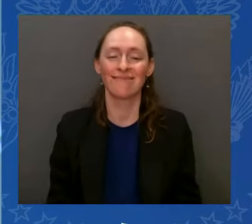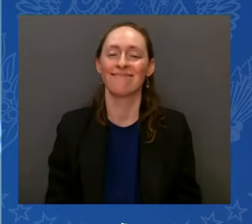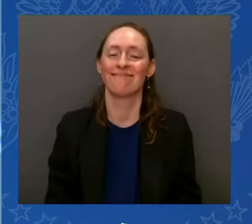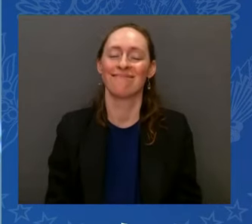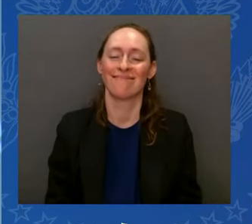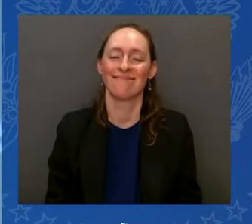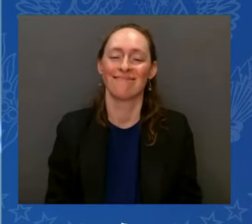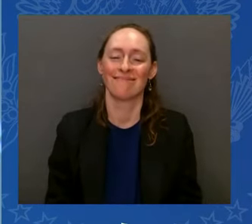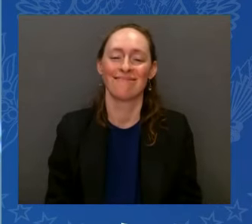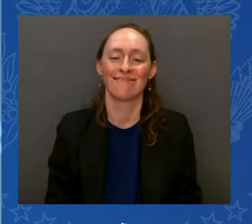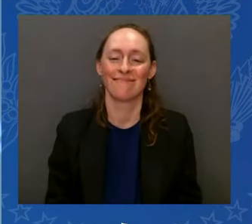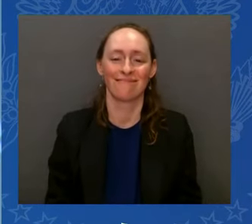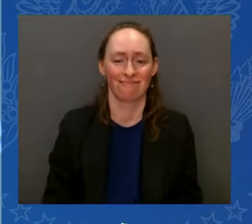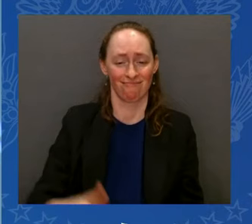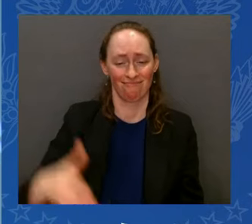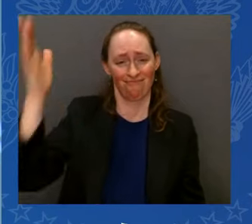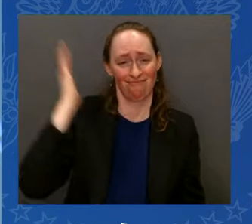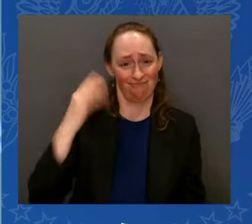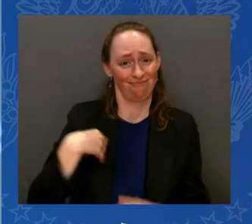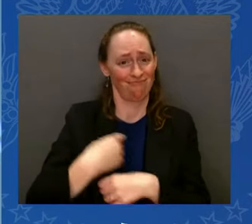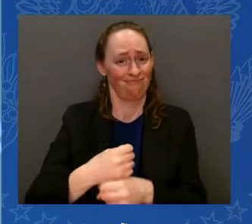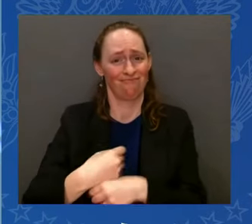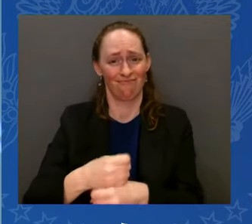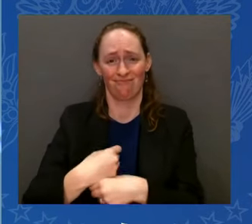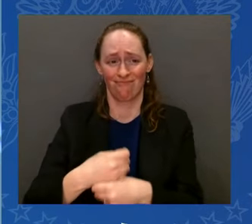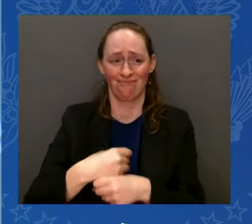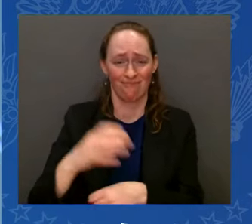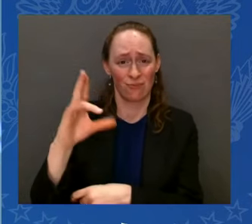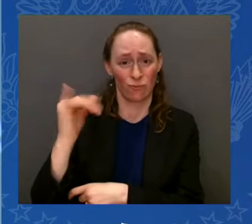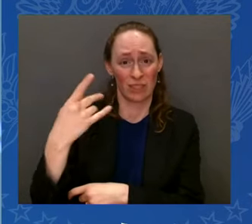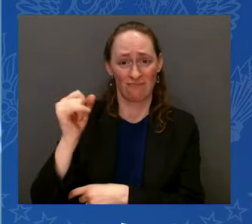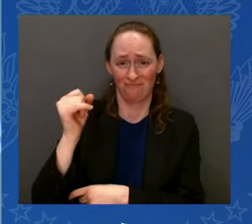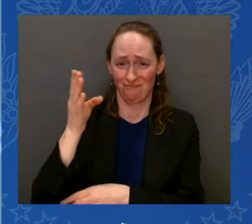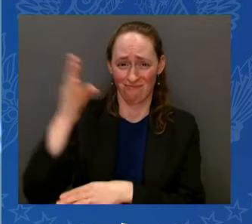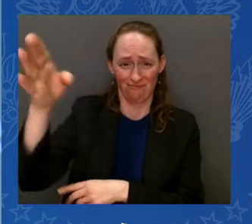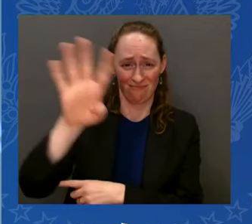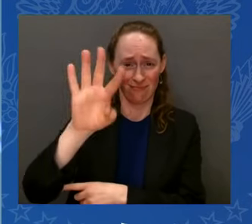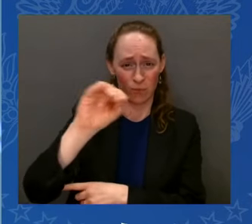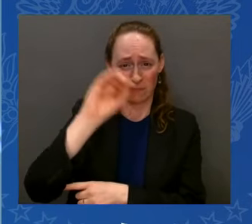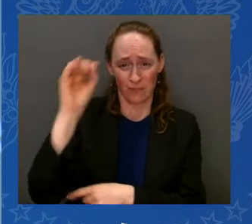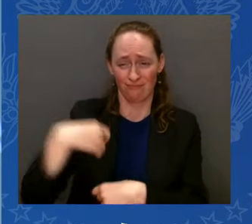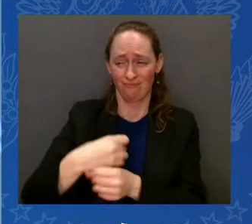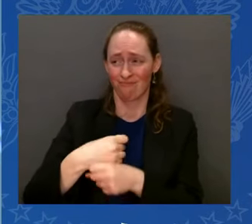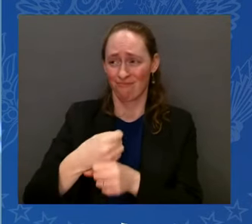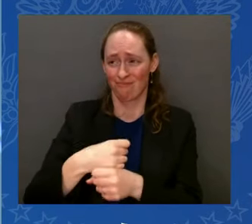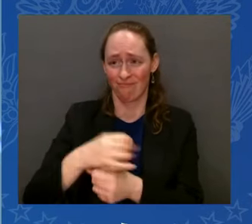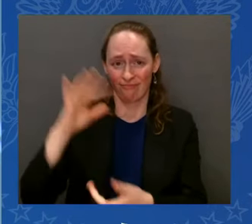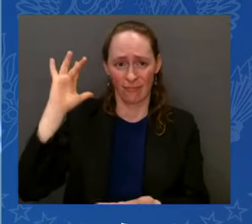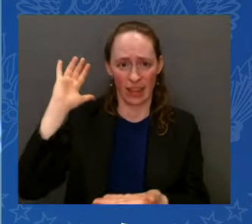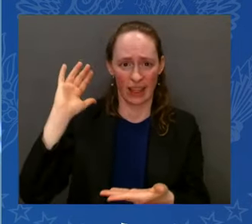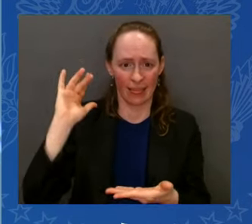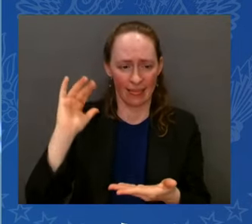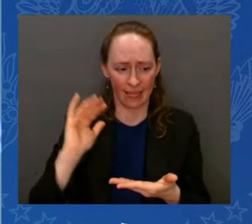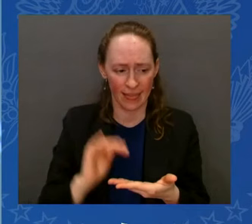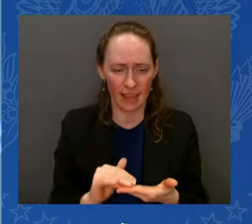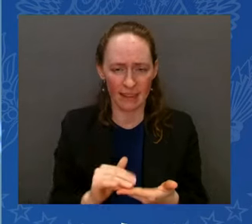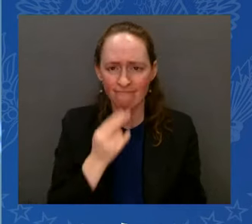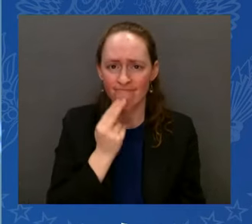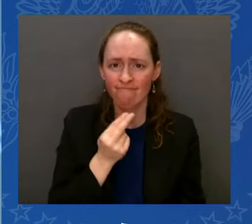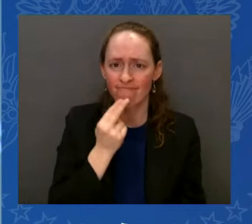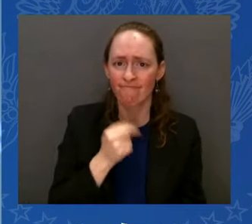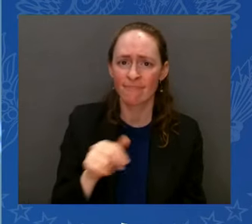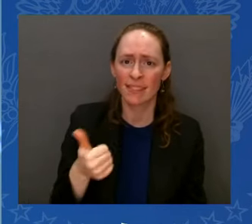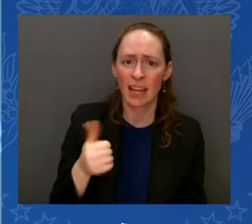manufacturing. We're down to 10% because we forgot. Not anymore. Intel's going to create 7,000